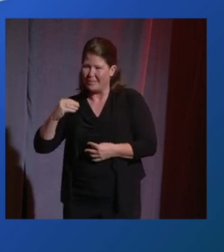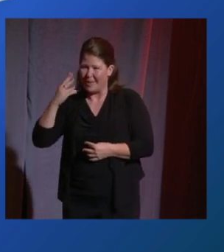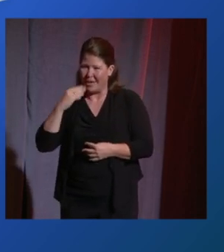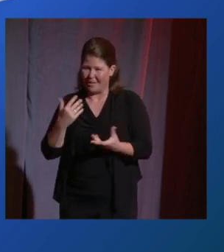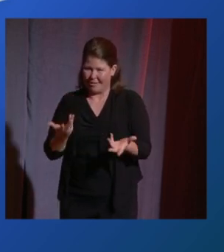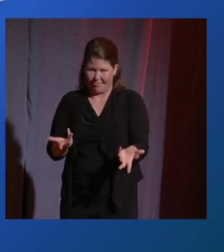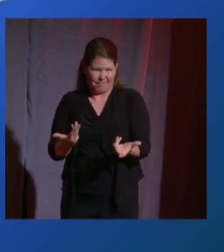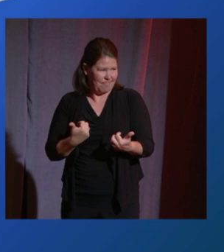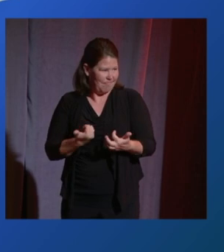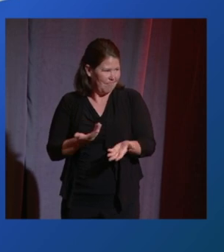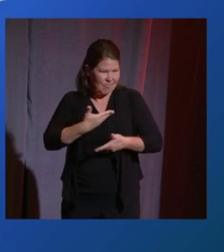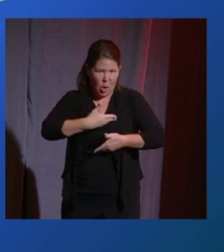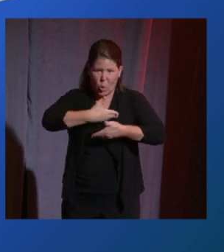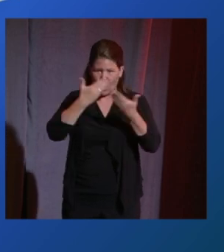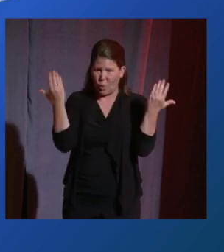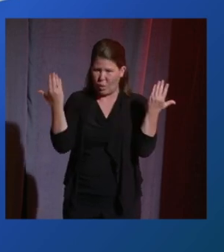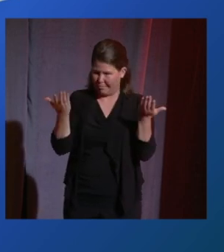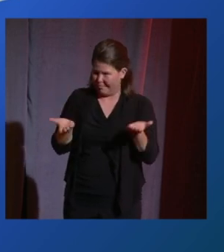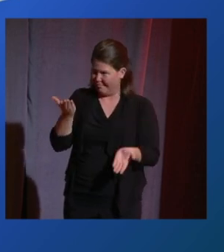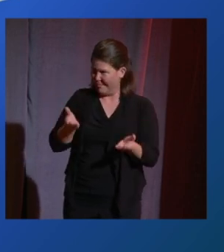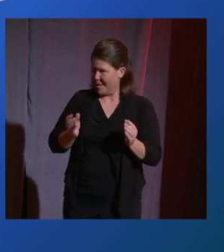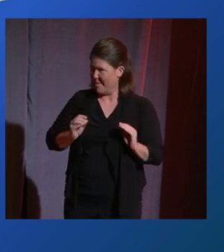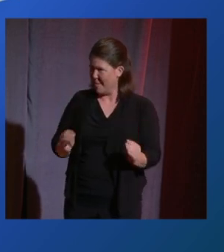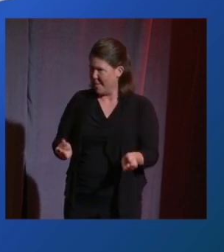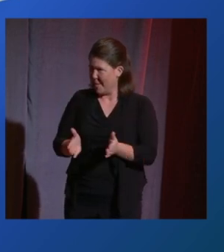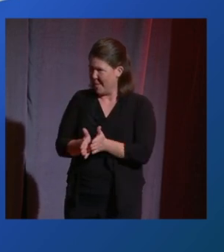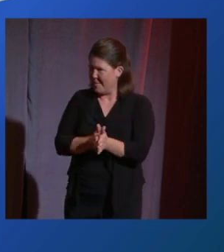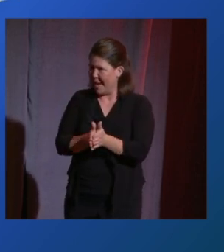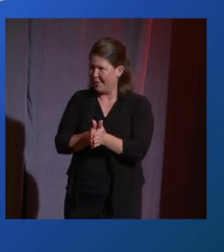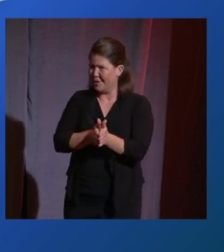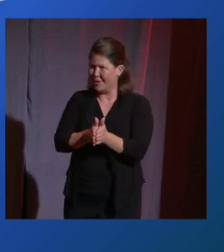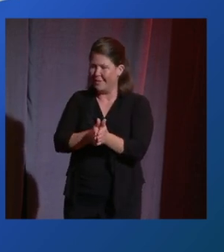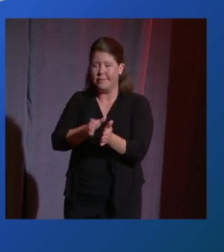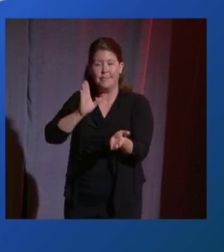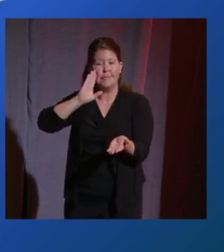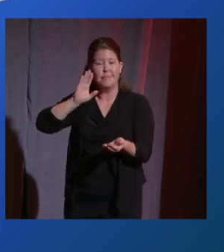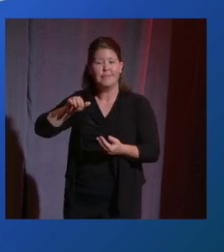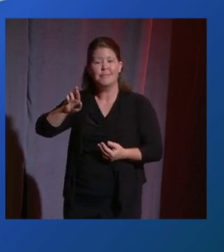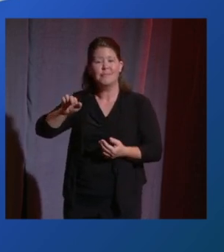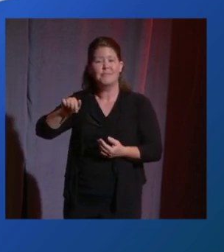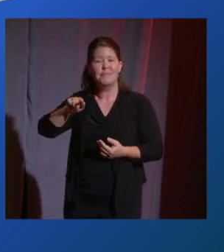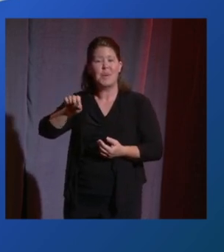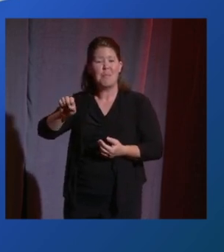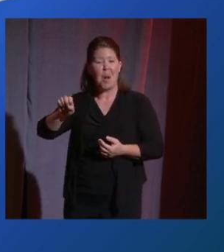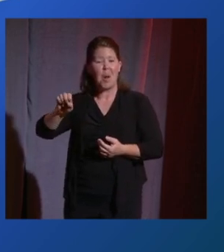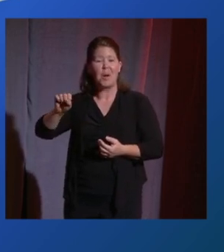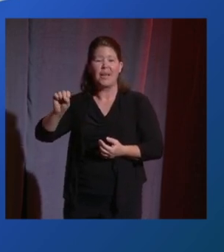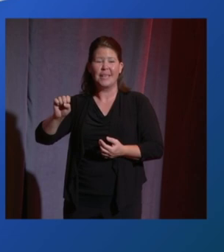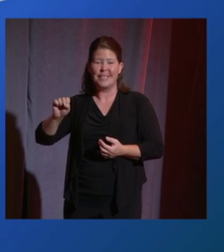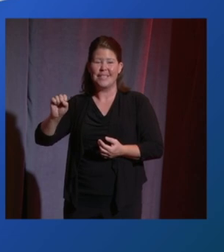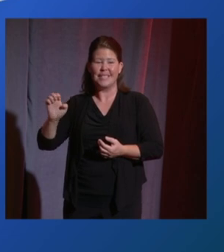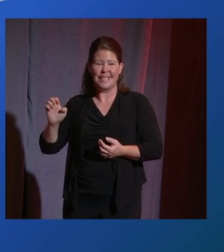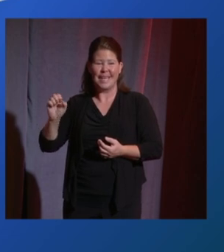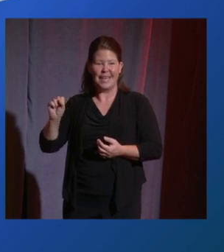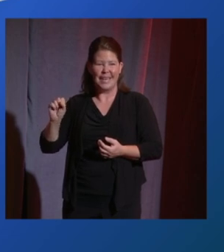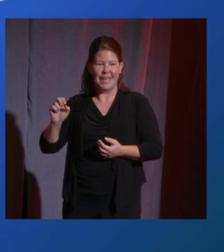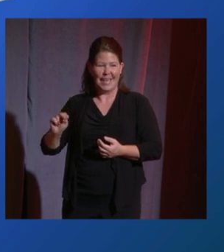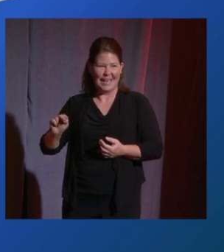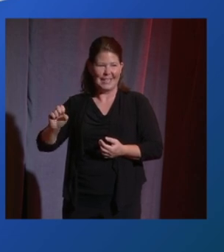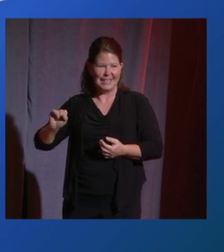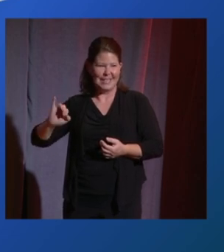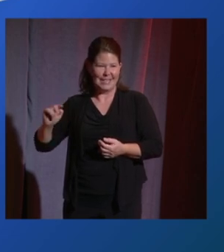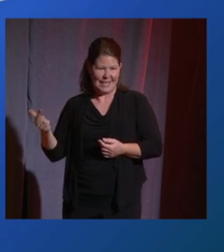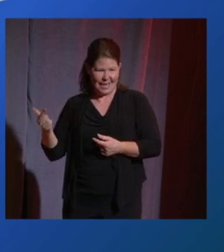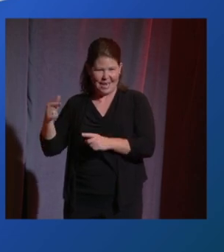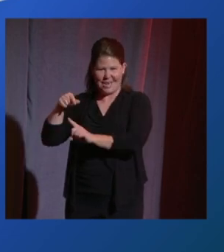because I fell in love with remote sying before I knew what it was I've had a desire to see what is